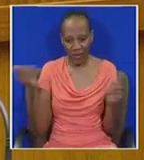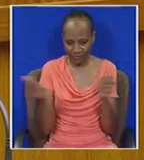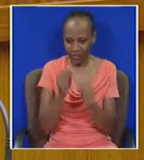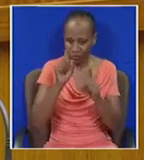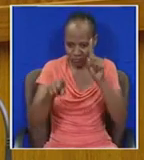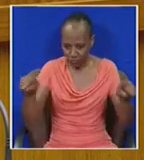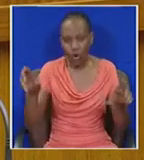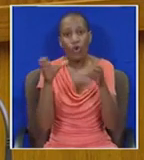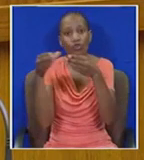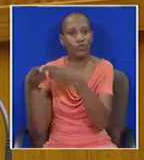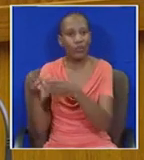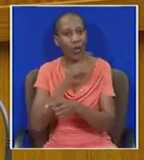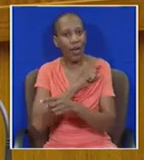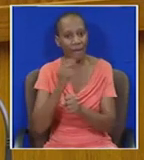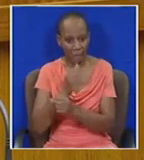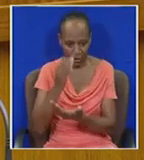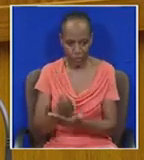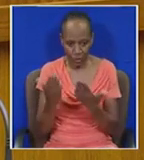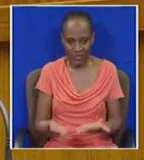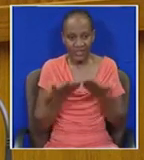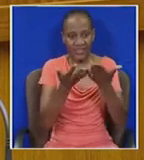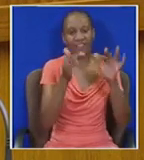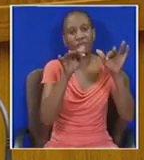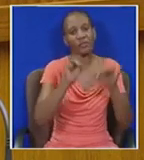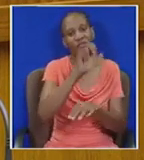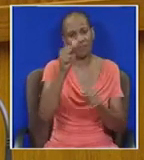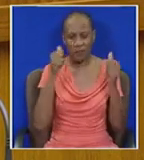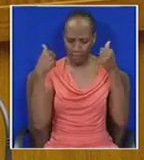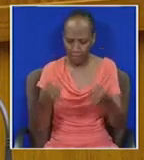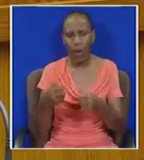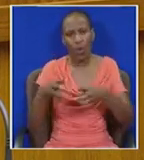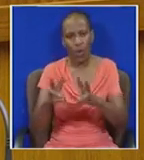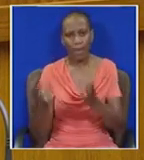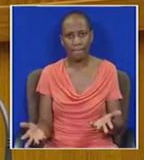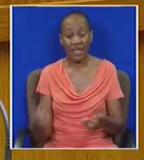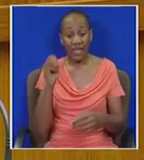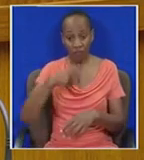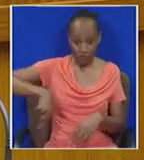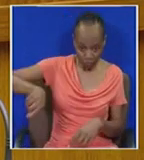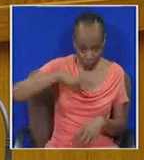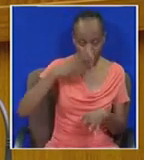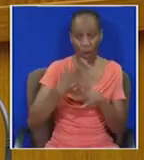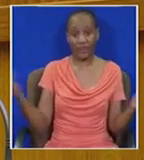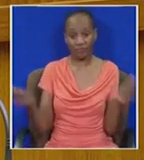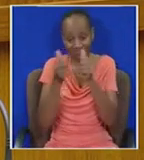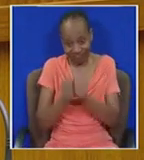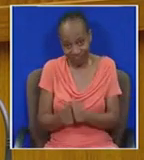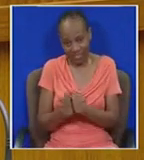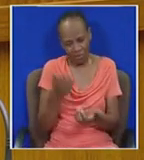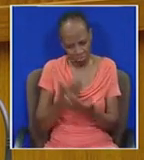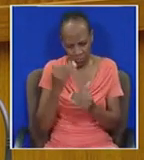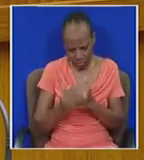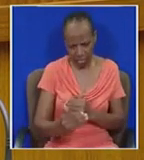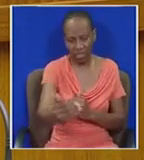of serving our people better and more qualitatively. It is only through working together that we can realize